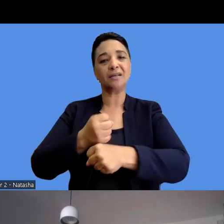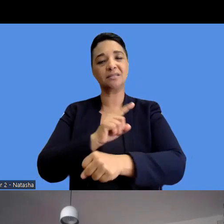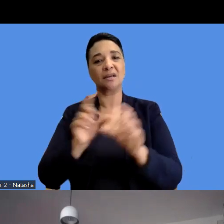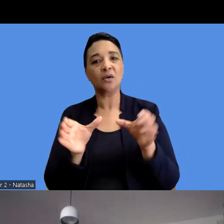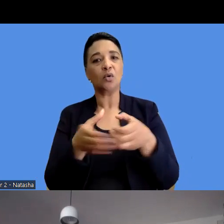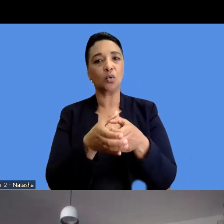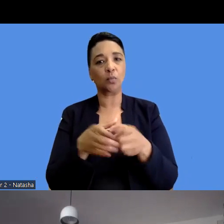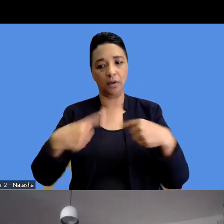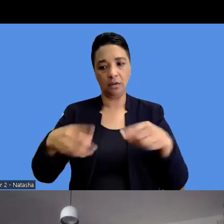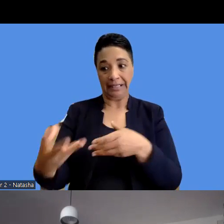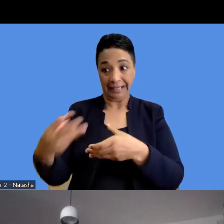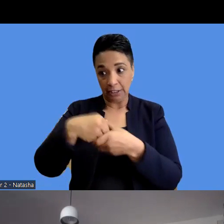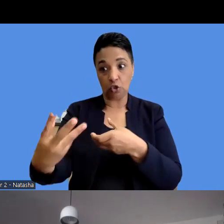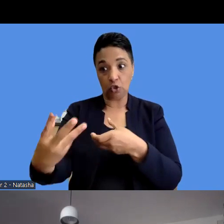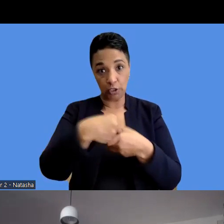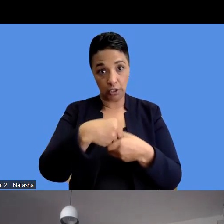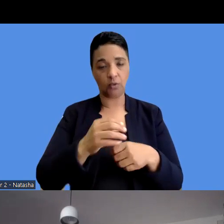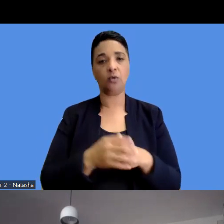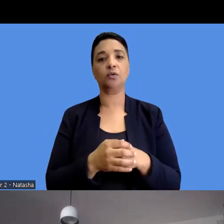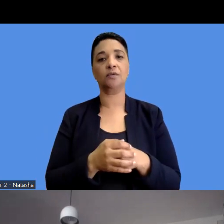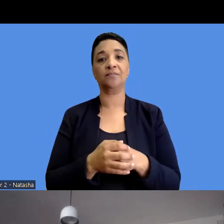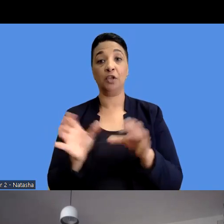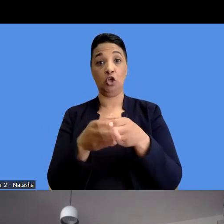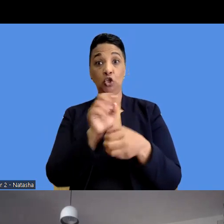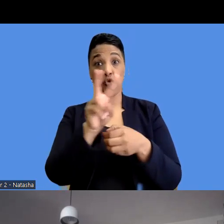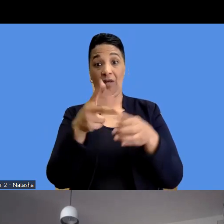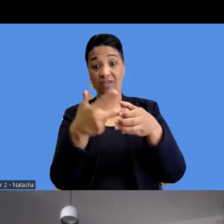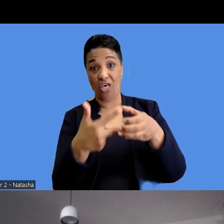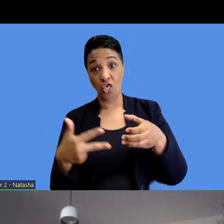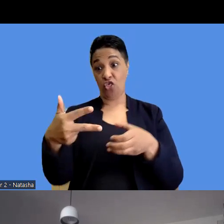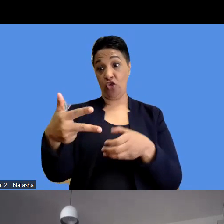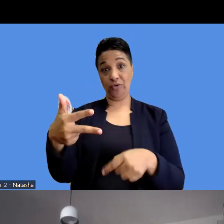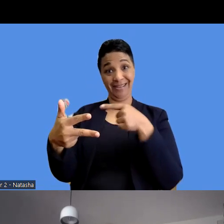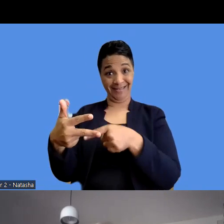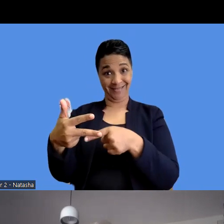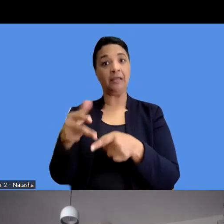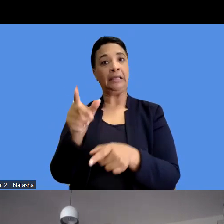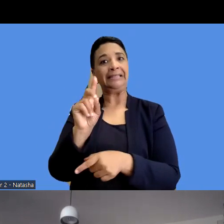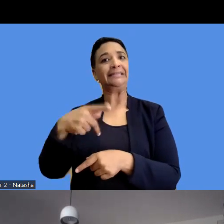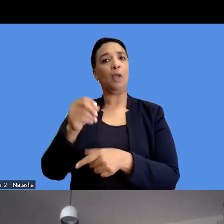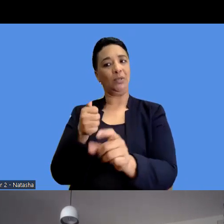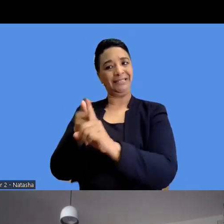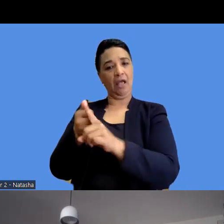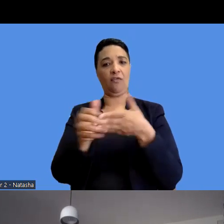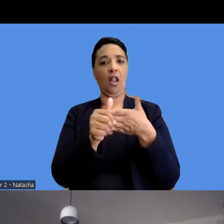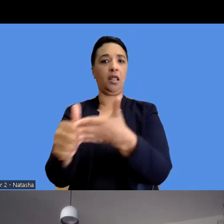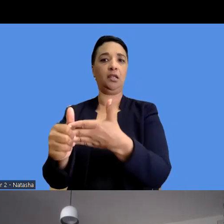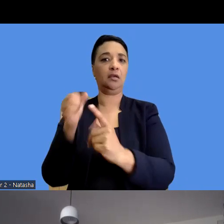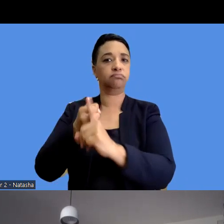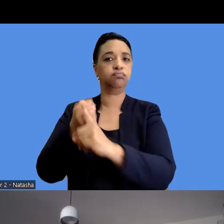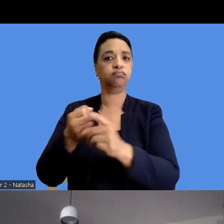coordinate them. And 3 out of those were co-led by organizations of persons with disabilities.